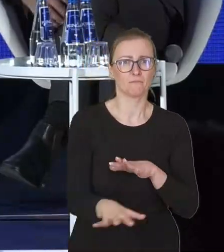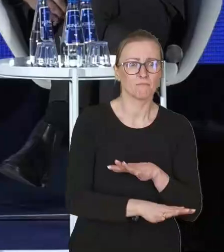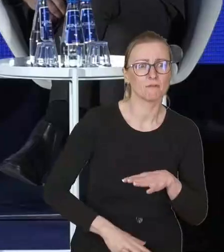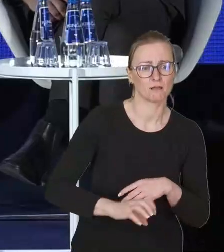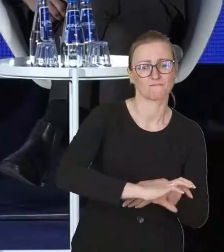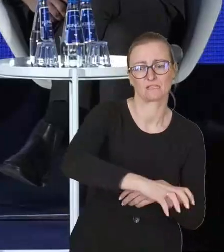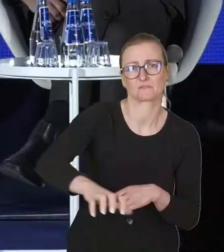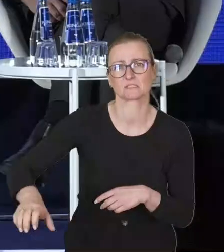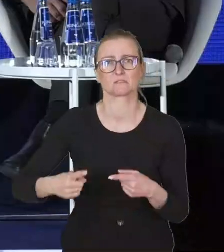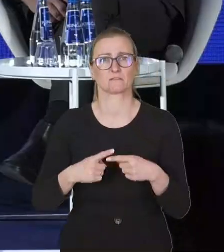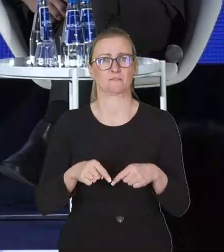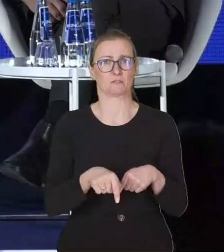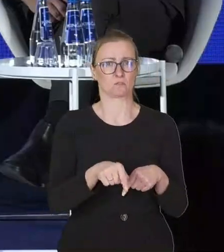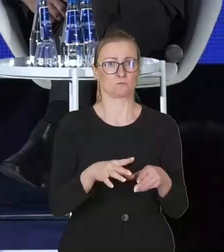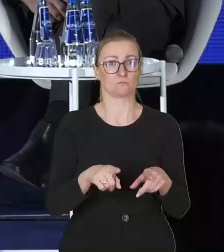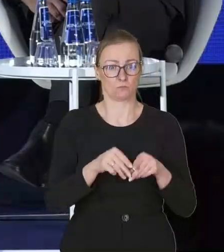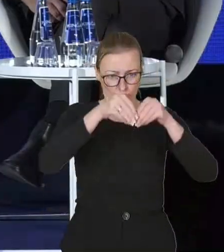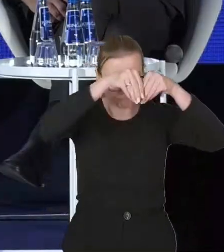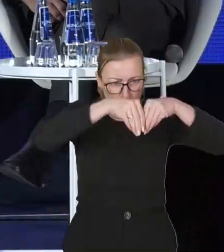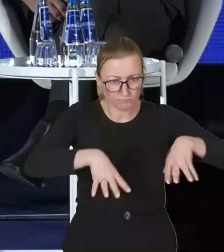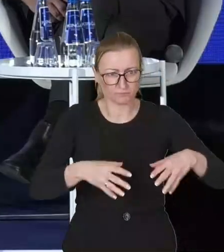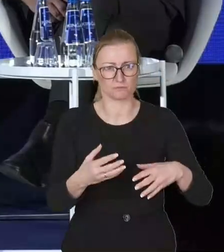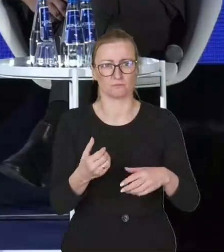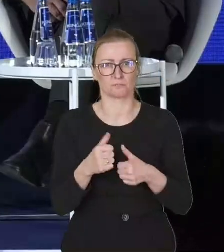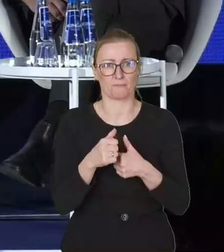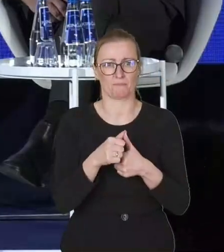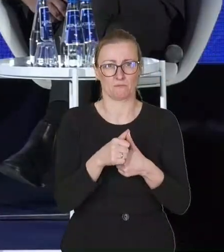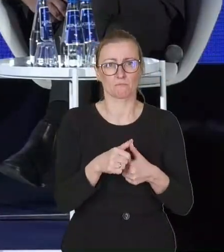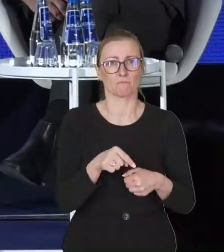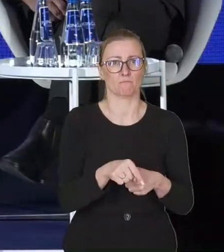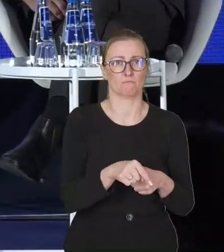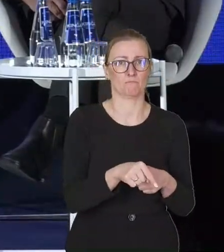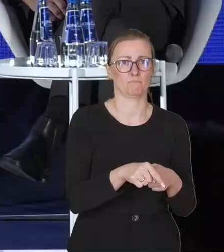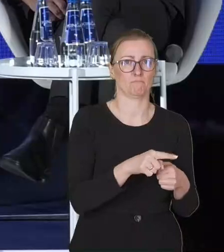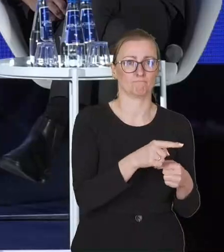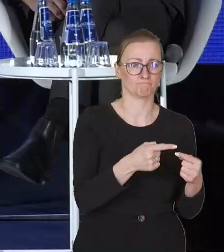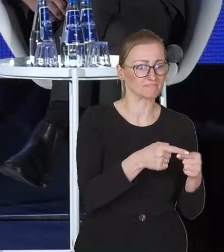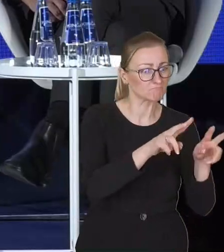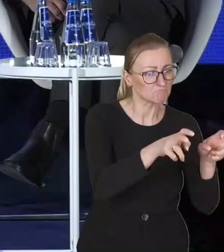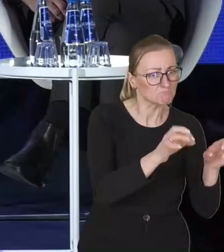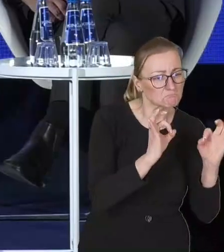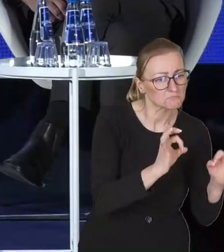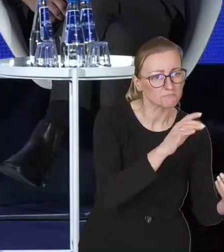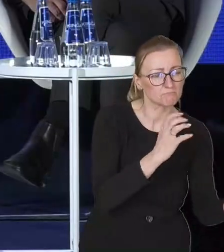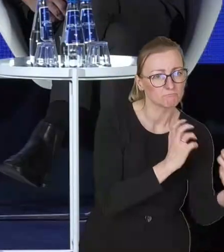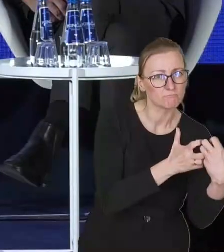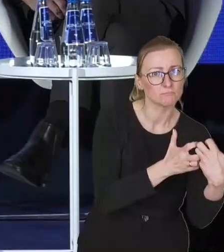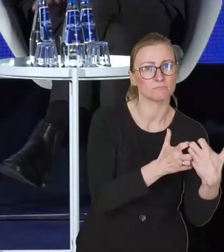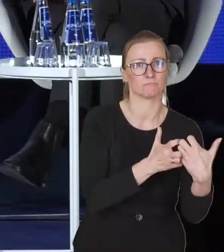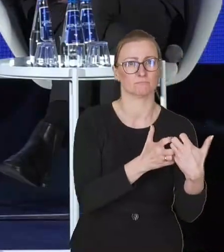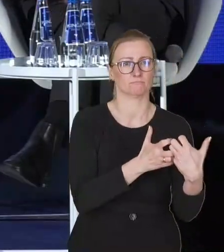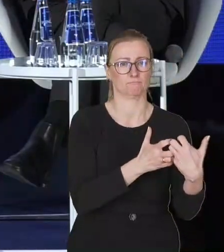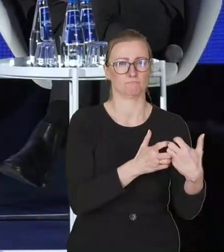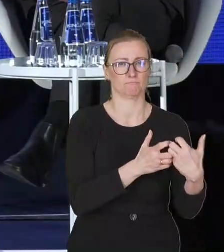a technological system structure, on a sectoral system structure. So you see, when we are talking about industrial ecosystem,